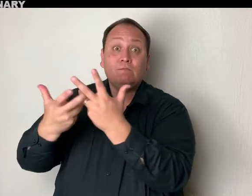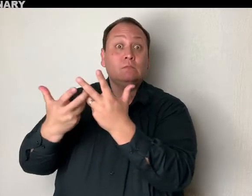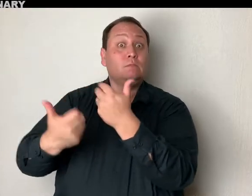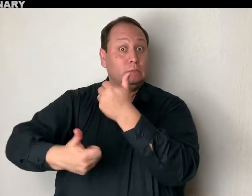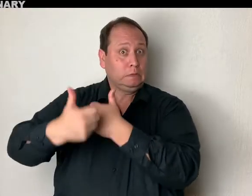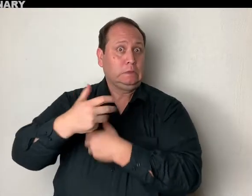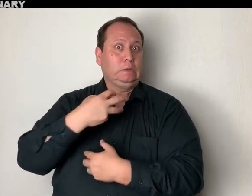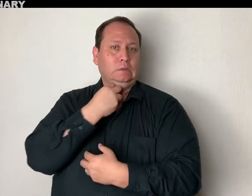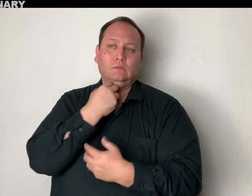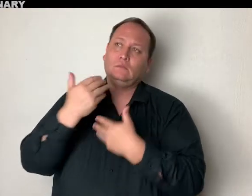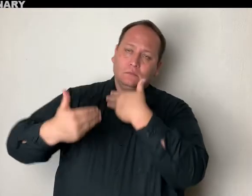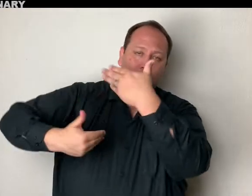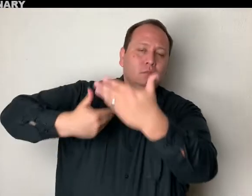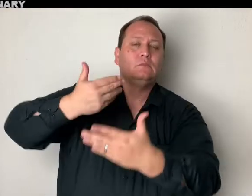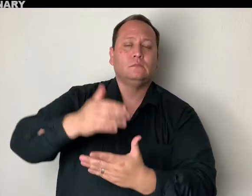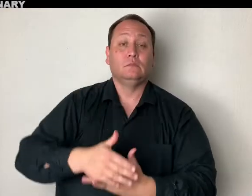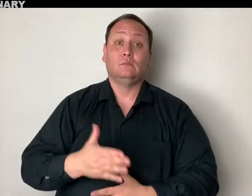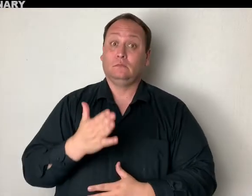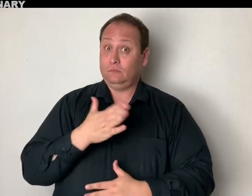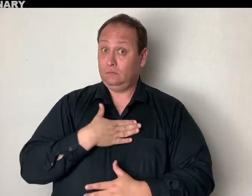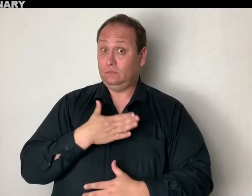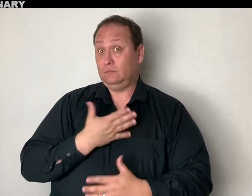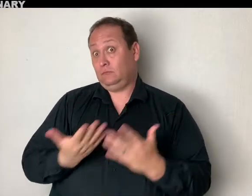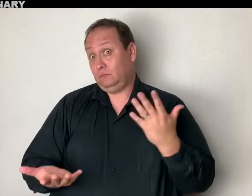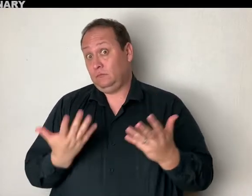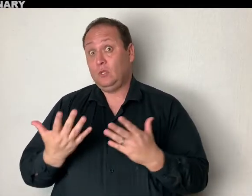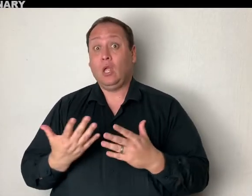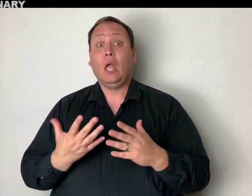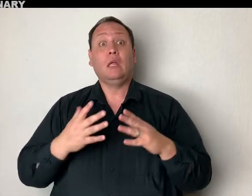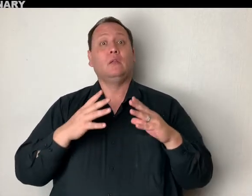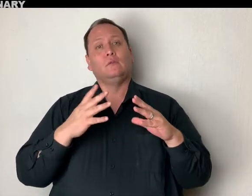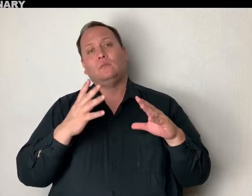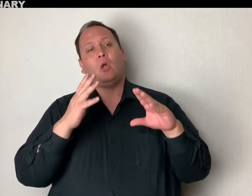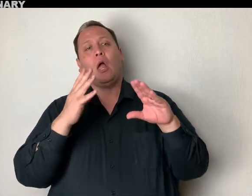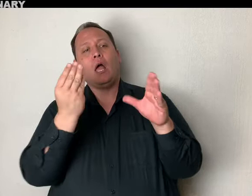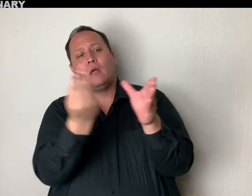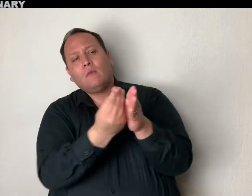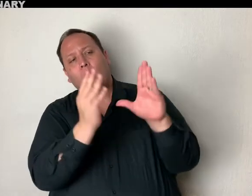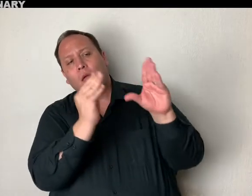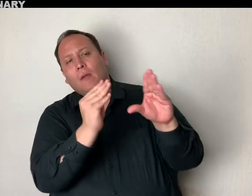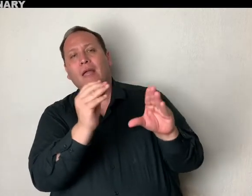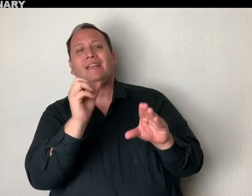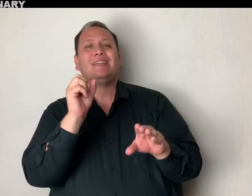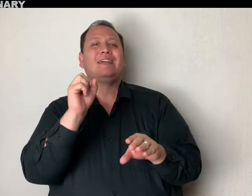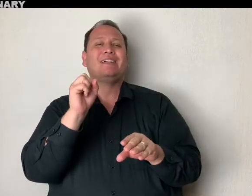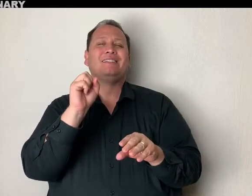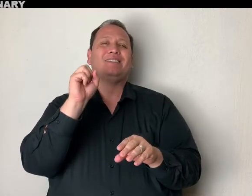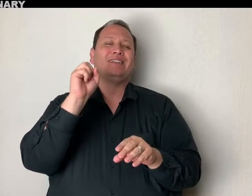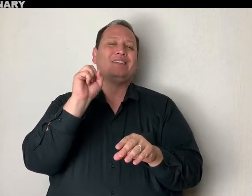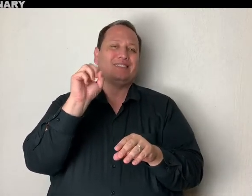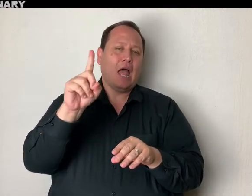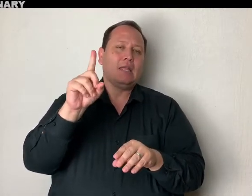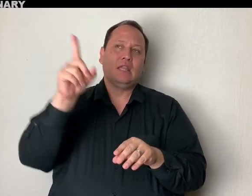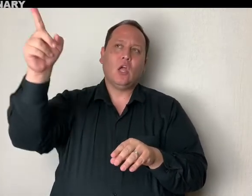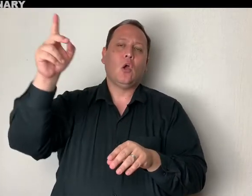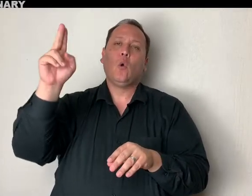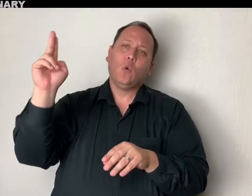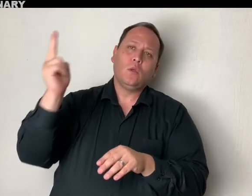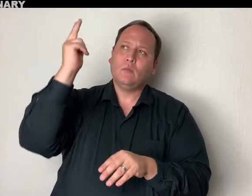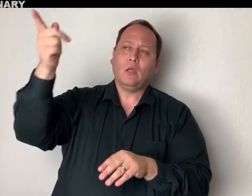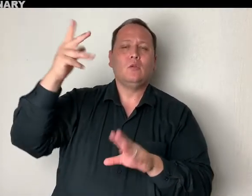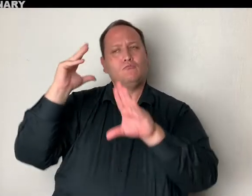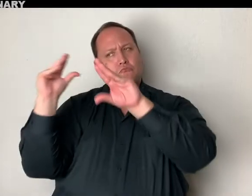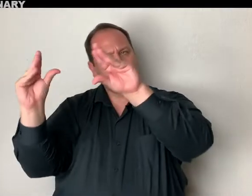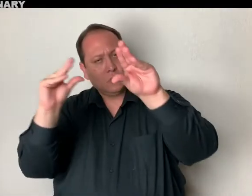I myself am teaching 3 studio classes at San Diego State, and I have, I have